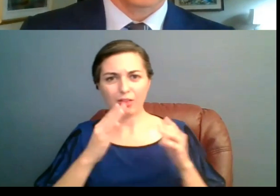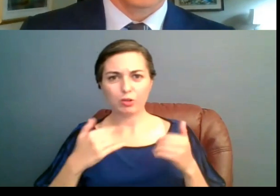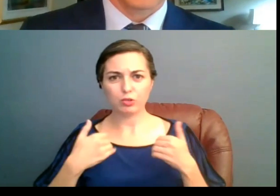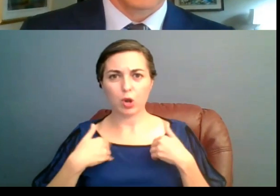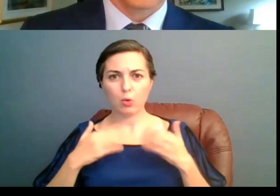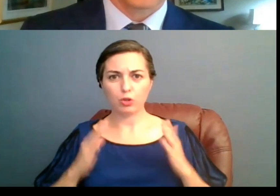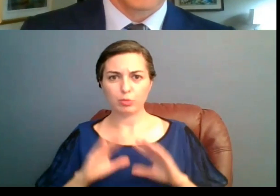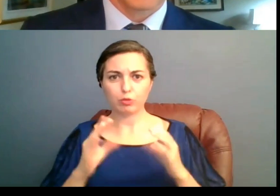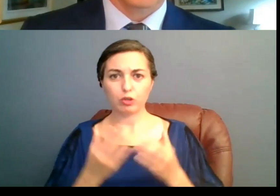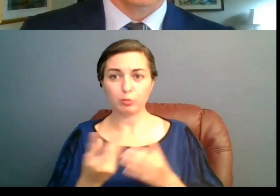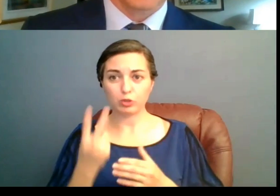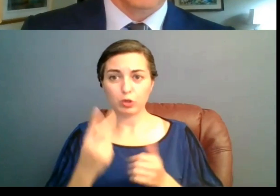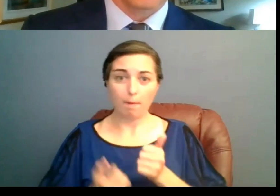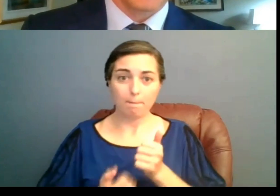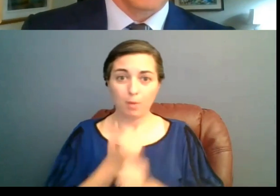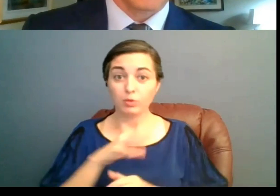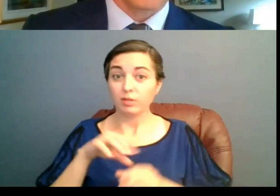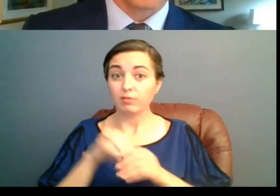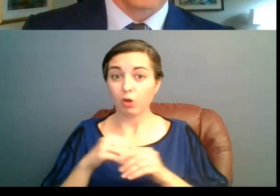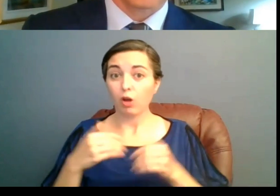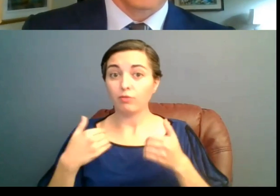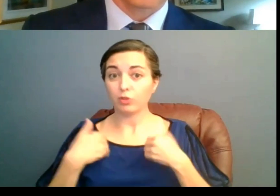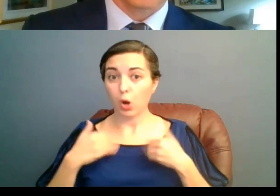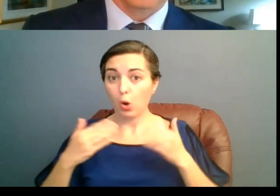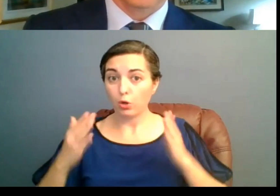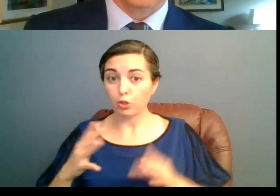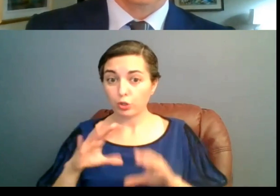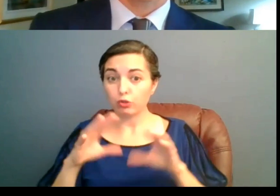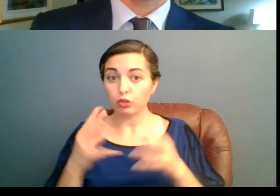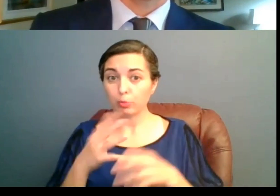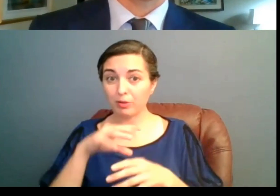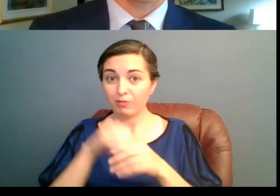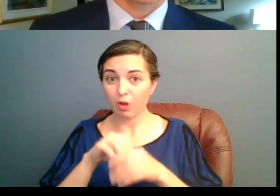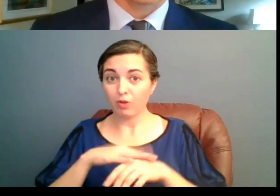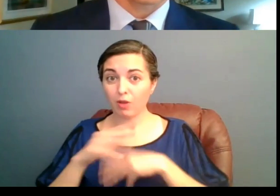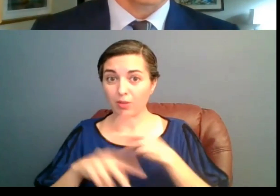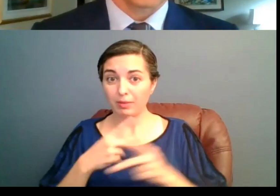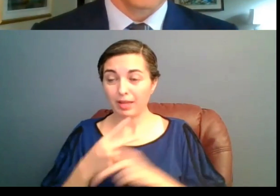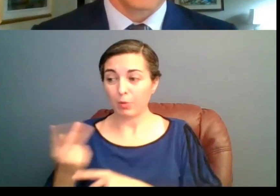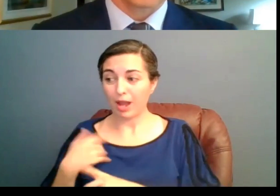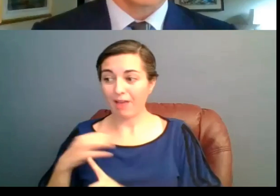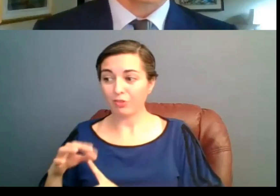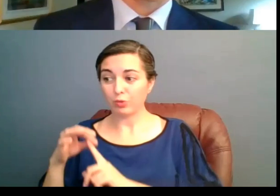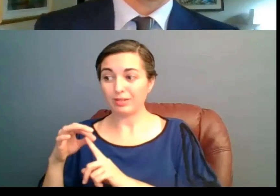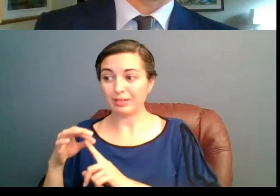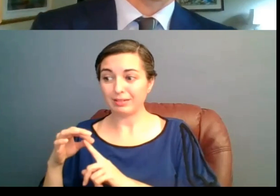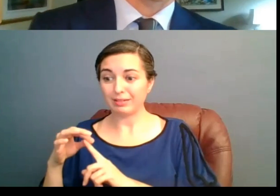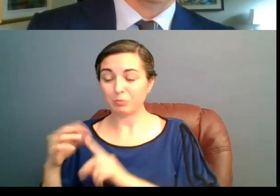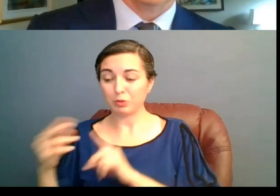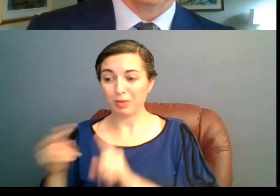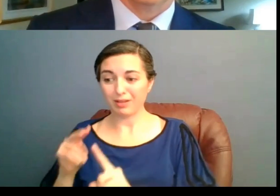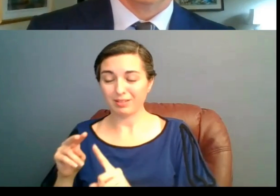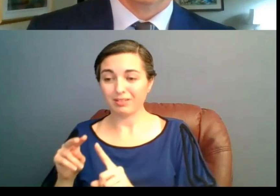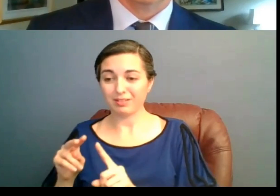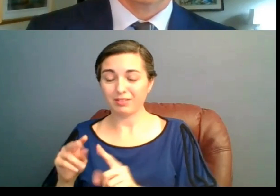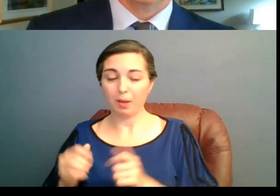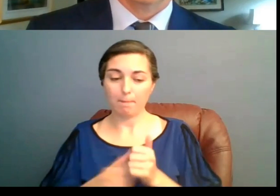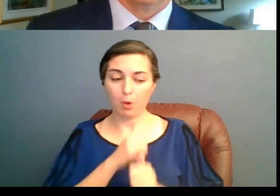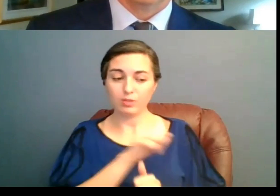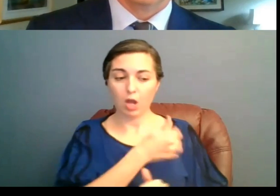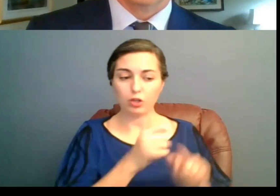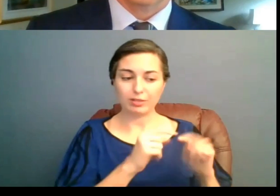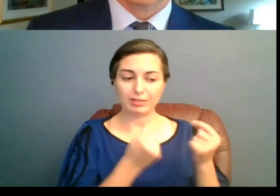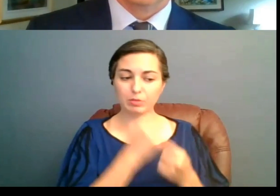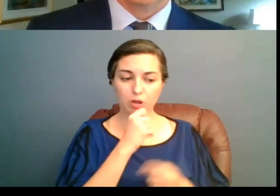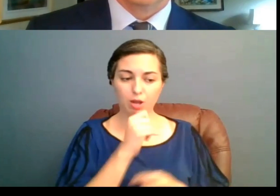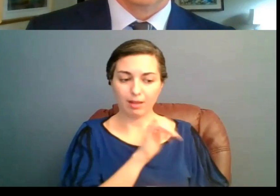involved ownership groups on the planet. So like Maddie and I have very unique perspectives. Most of the other times it's not really like that. But our ownership group was